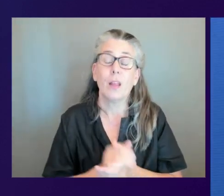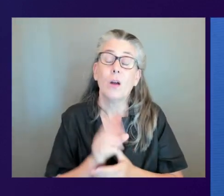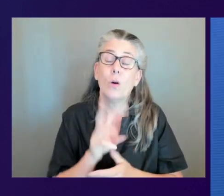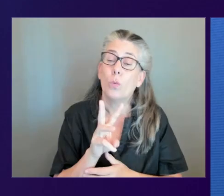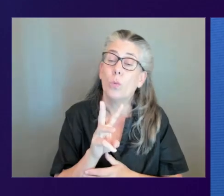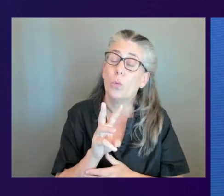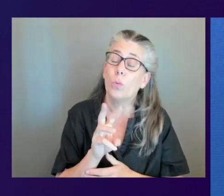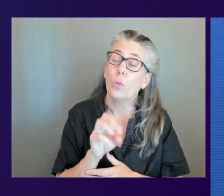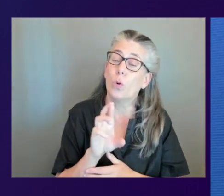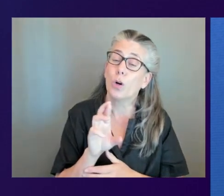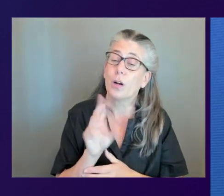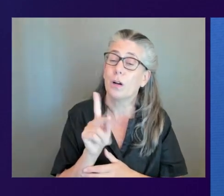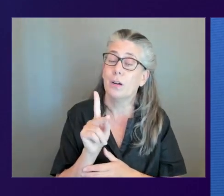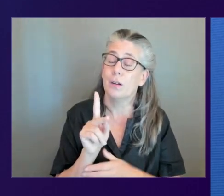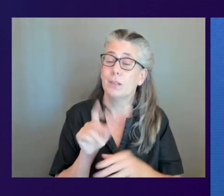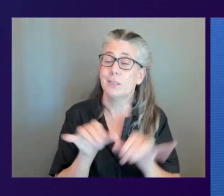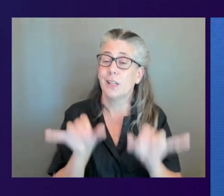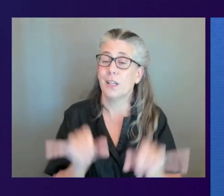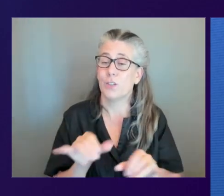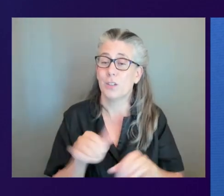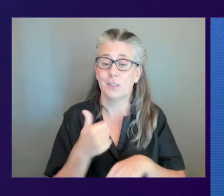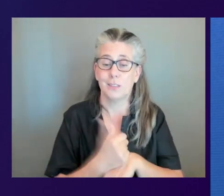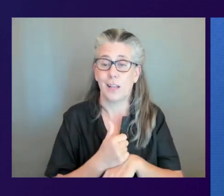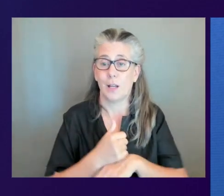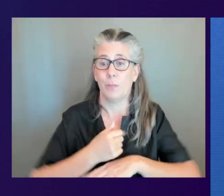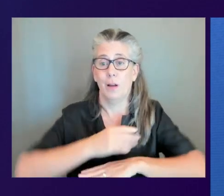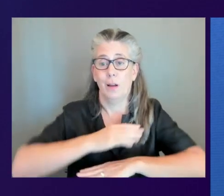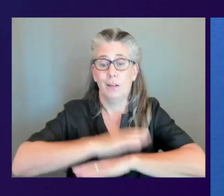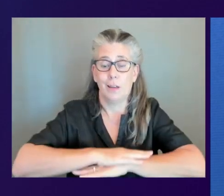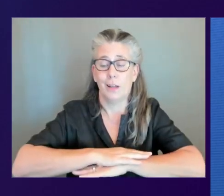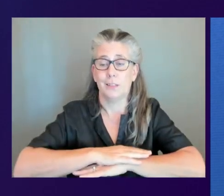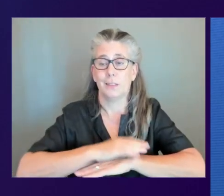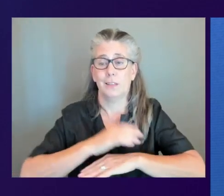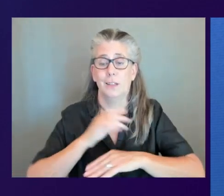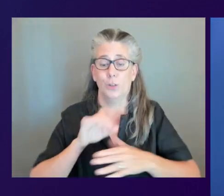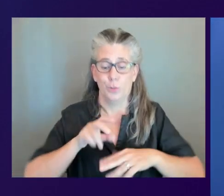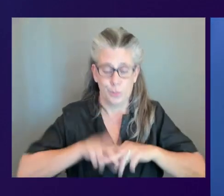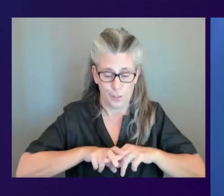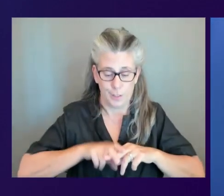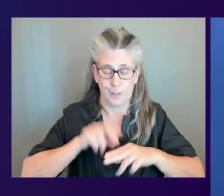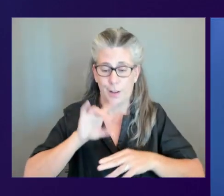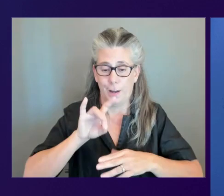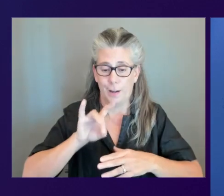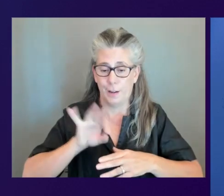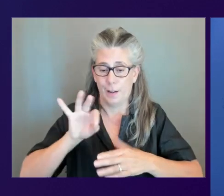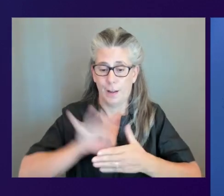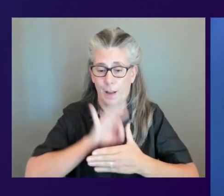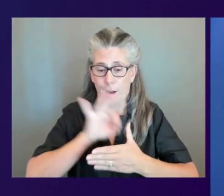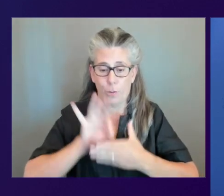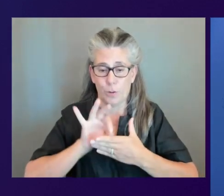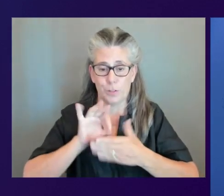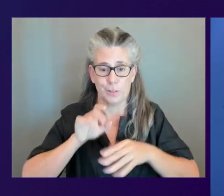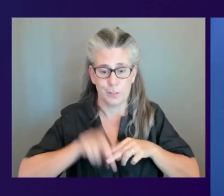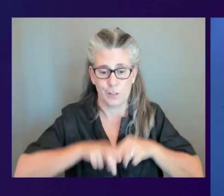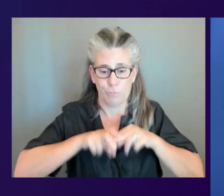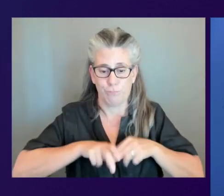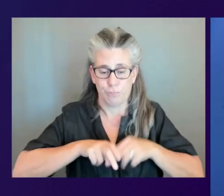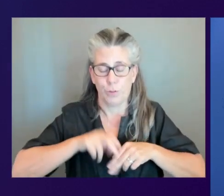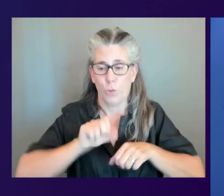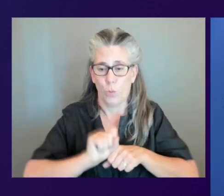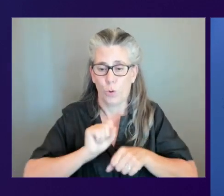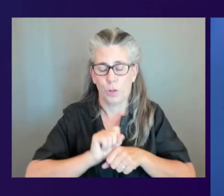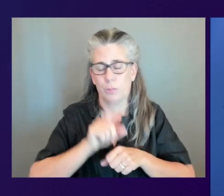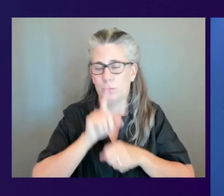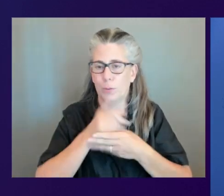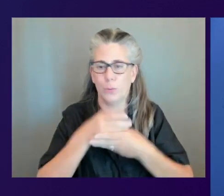step up to a desk and sit there for 8-9 hours a day, it's not safe. It's funny, you brought up working at the airport. If I would have said at some point in my